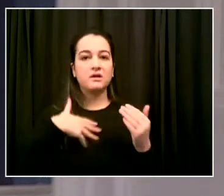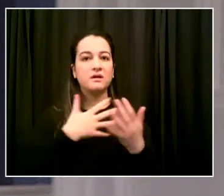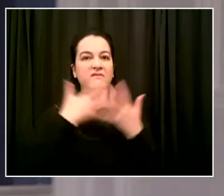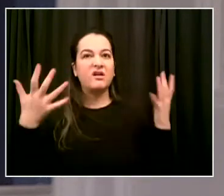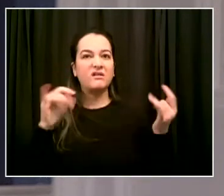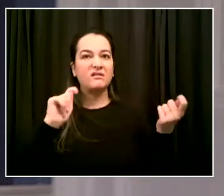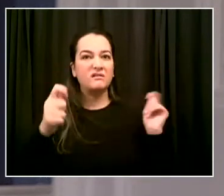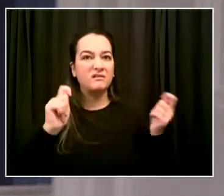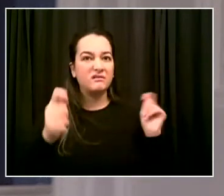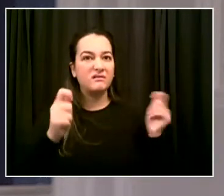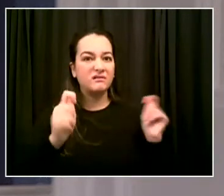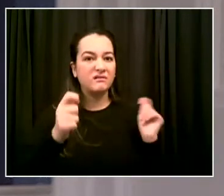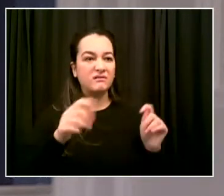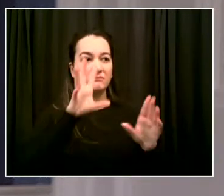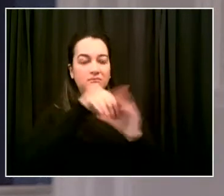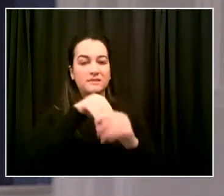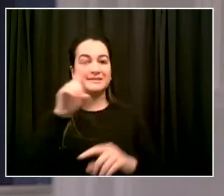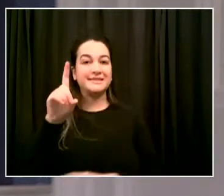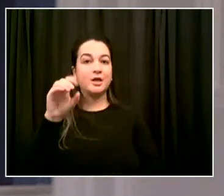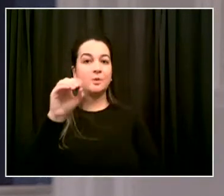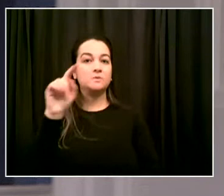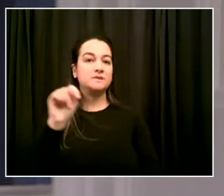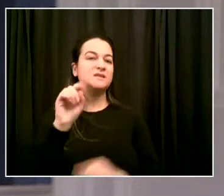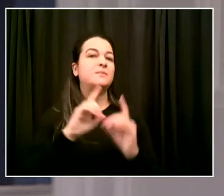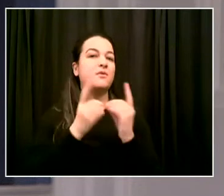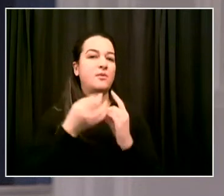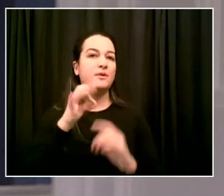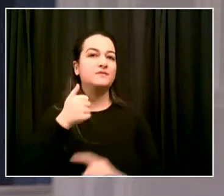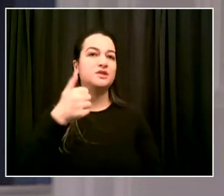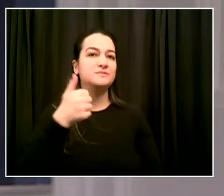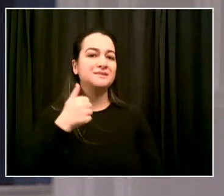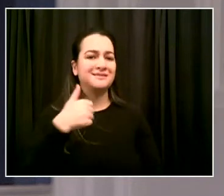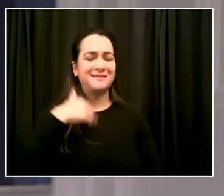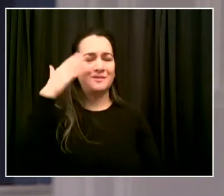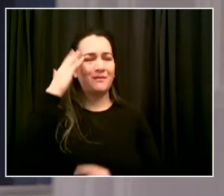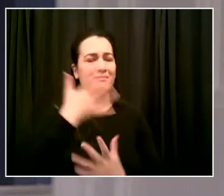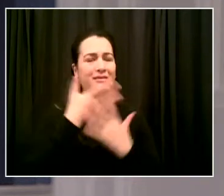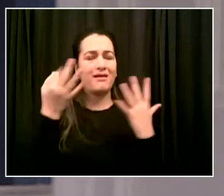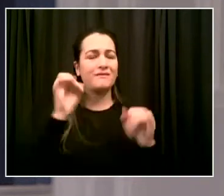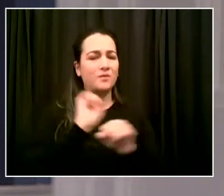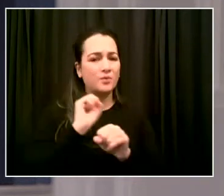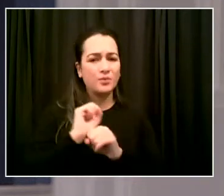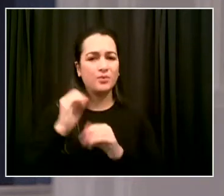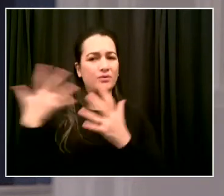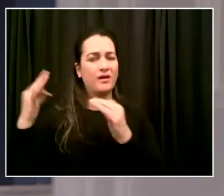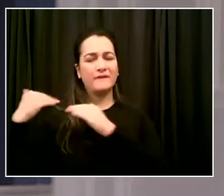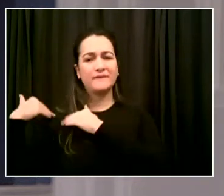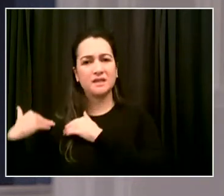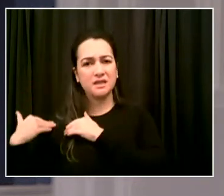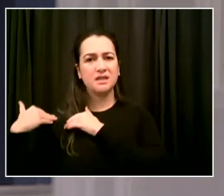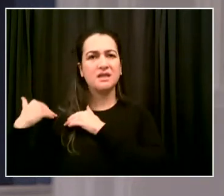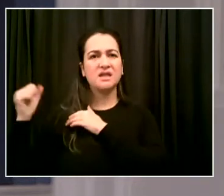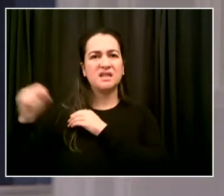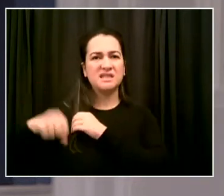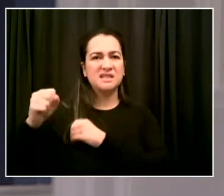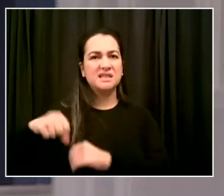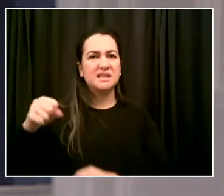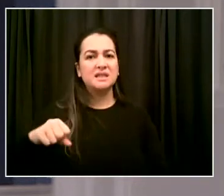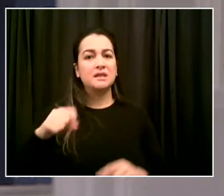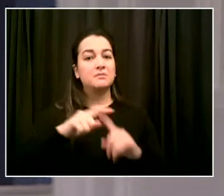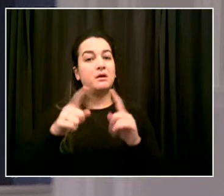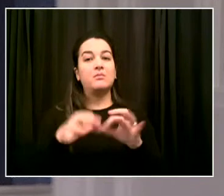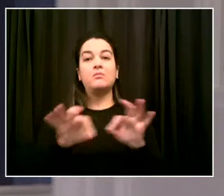this administration with creating a city for the people, safe streets, high-quality public spaces, and an equitable